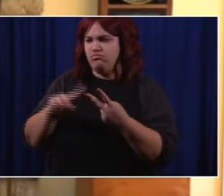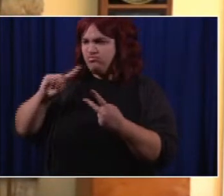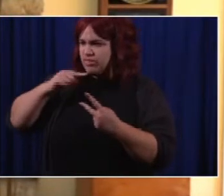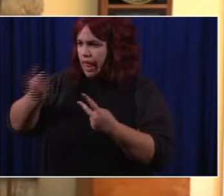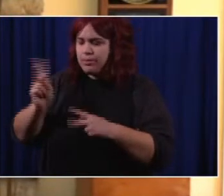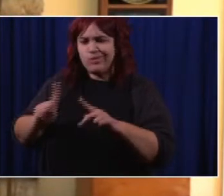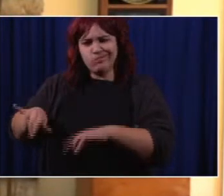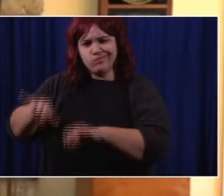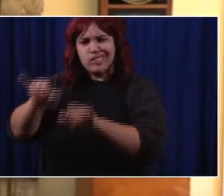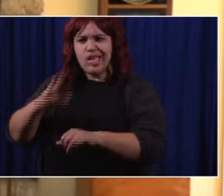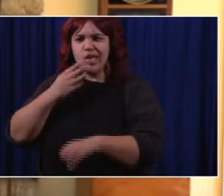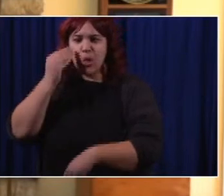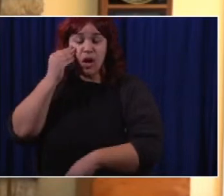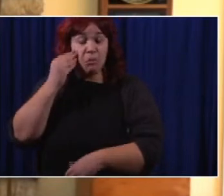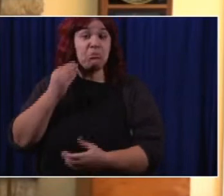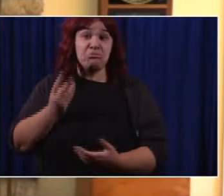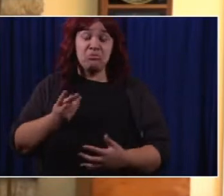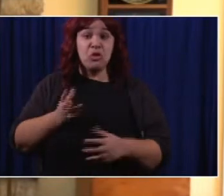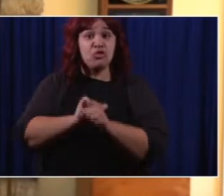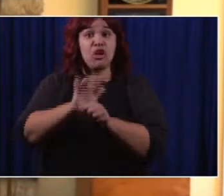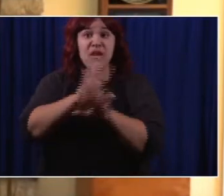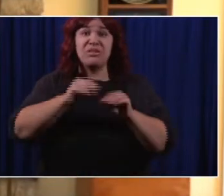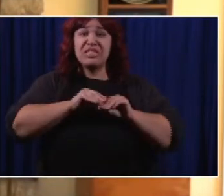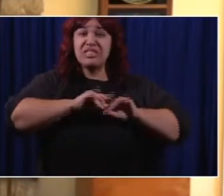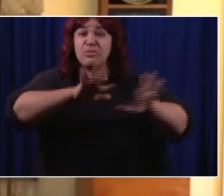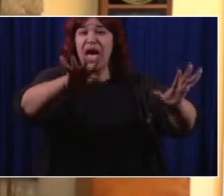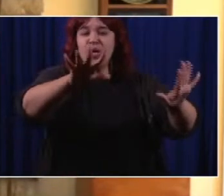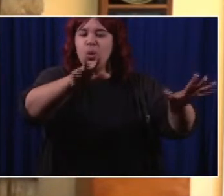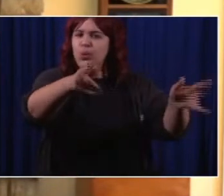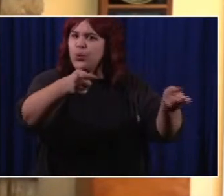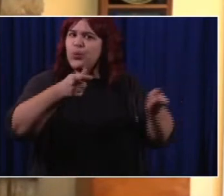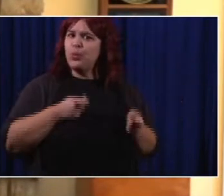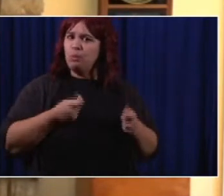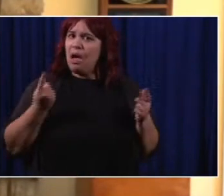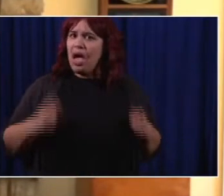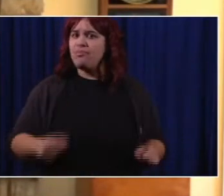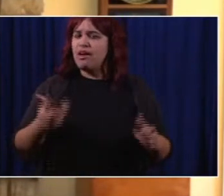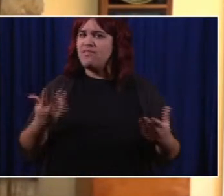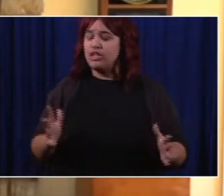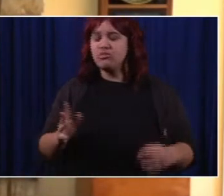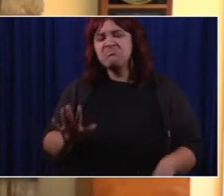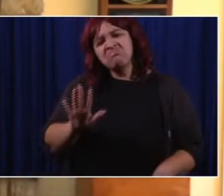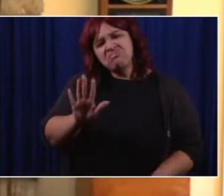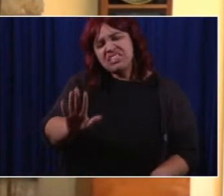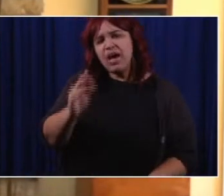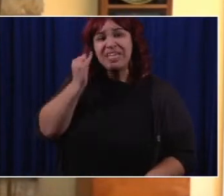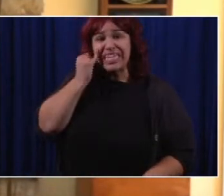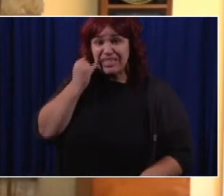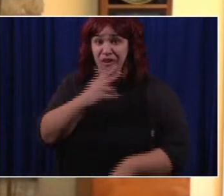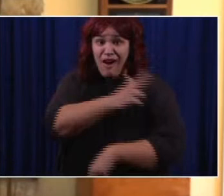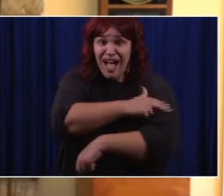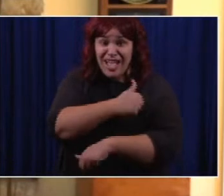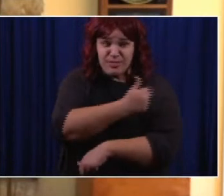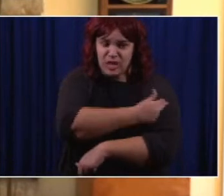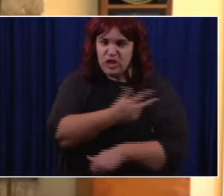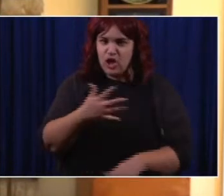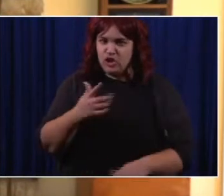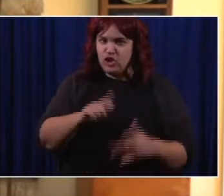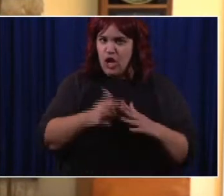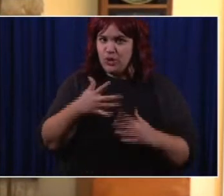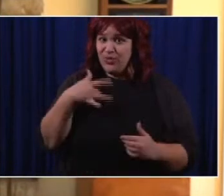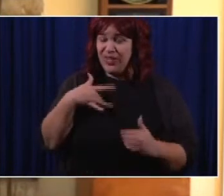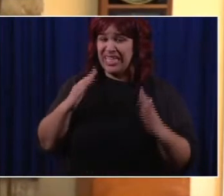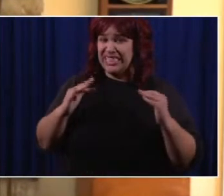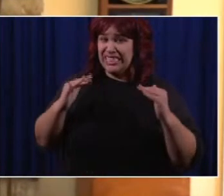cases are skyrocketing and hospitals are stressed out, why not take that drastic measure and do another stay-at-home order if we're in such